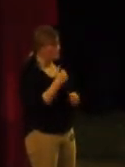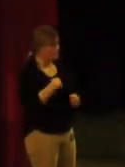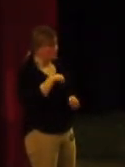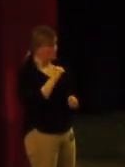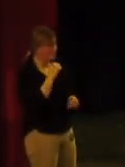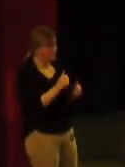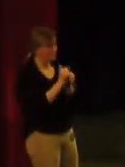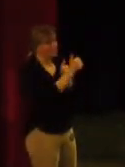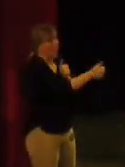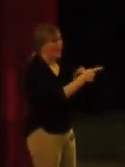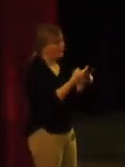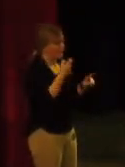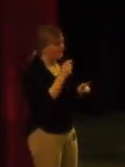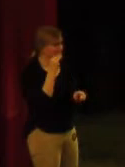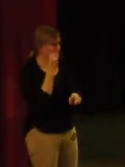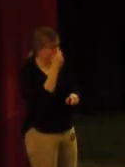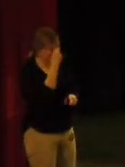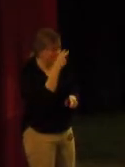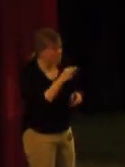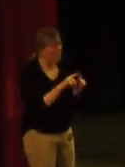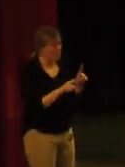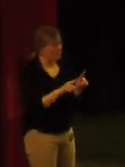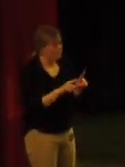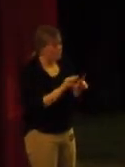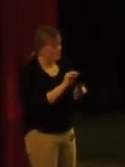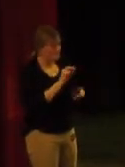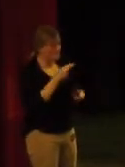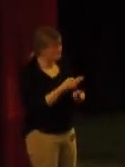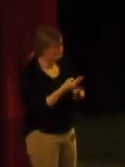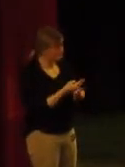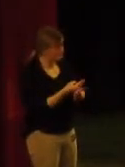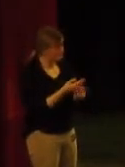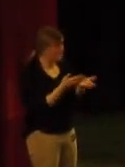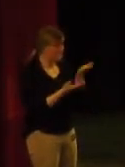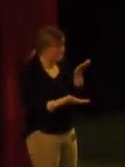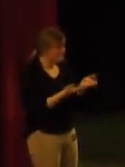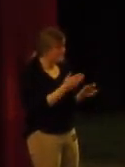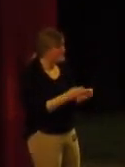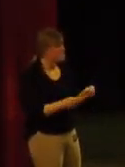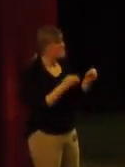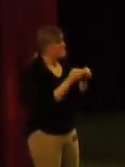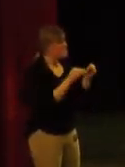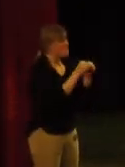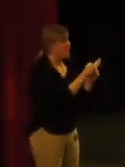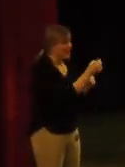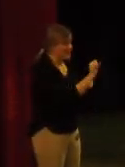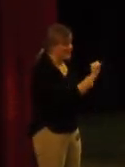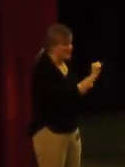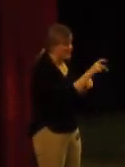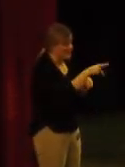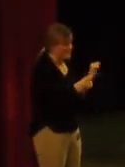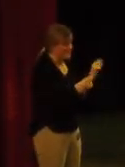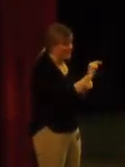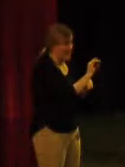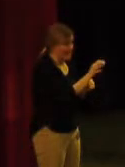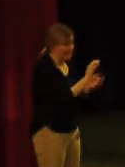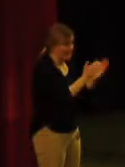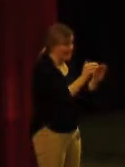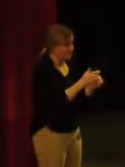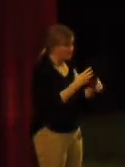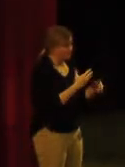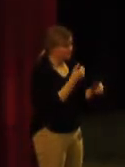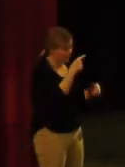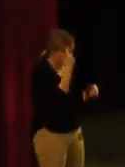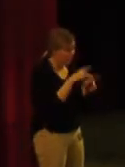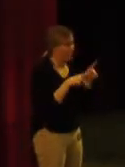border, we may never see a Michigan that's more Hispanic and African-American and Asian-American than not. Nevertheless, the future of the United